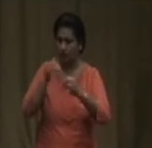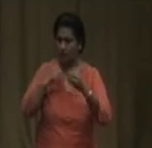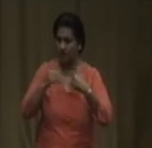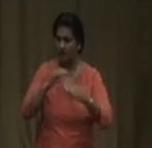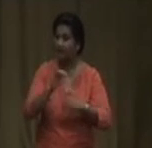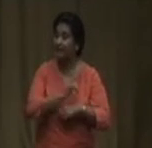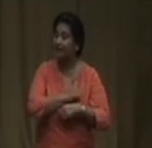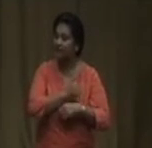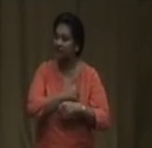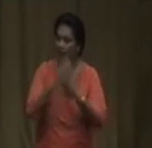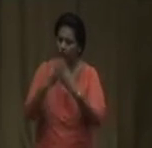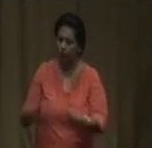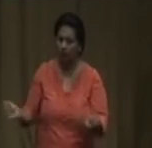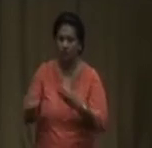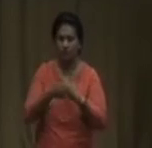be insolvent.